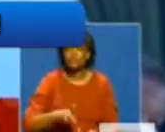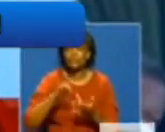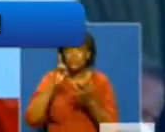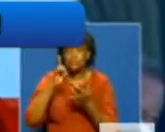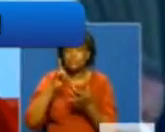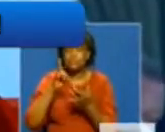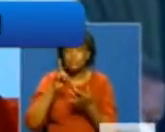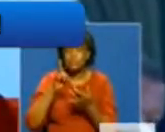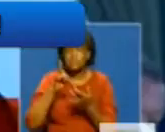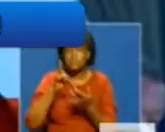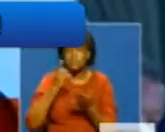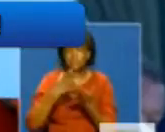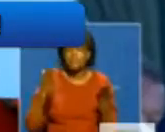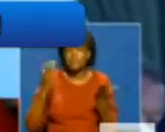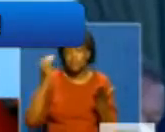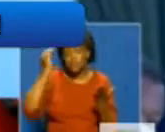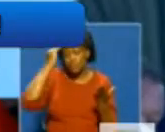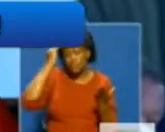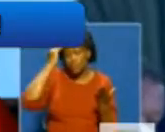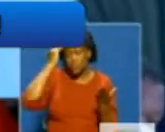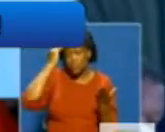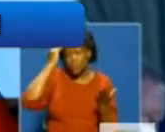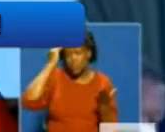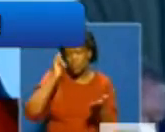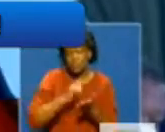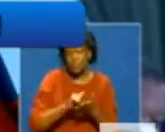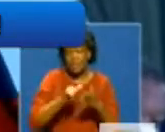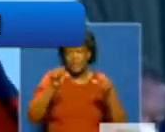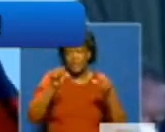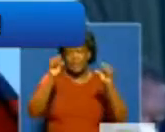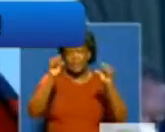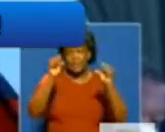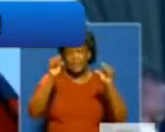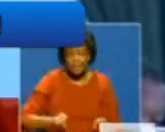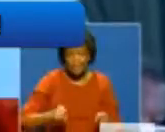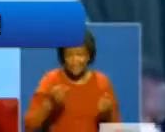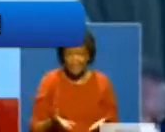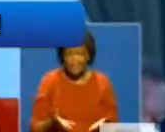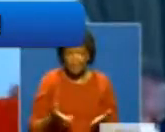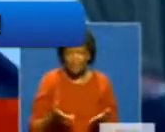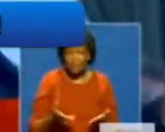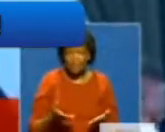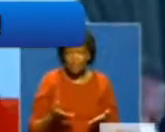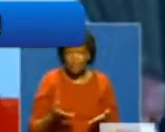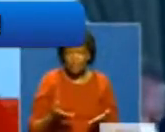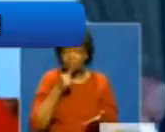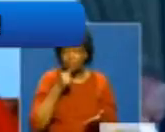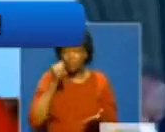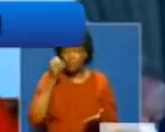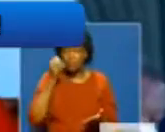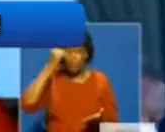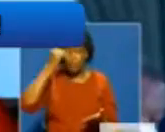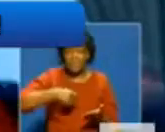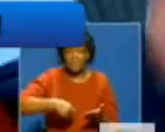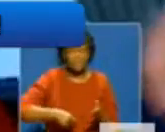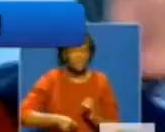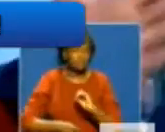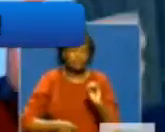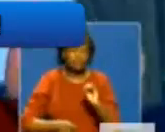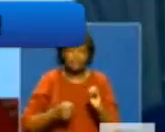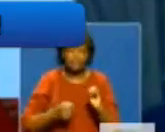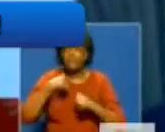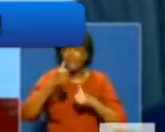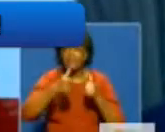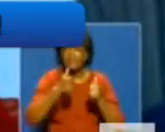identifiers. That in our system right now, you are not just identified by your signature. There are other